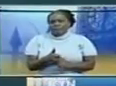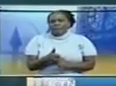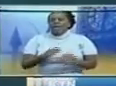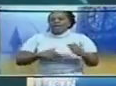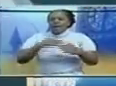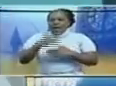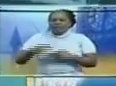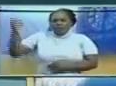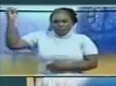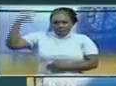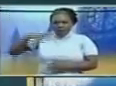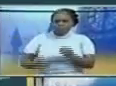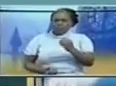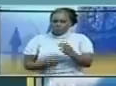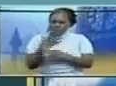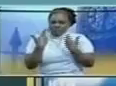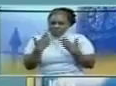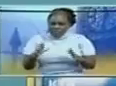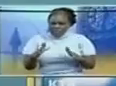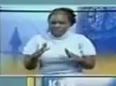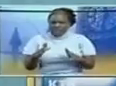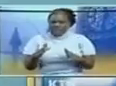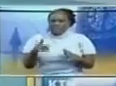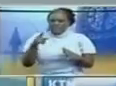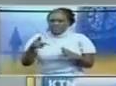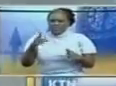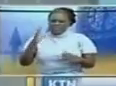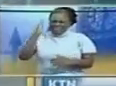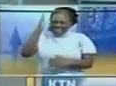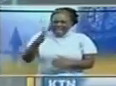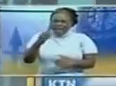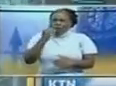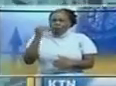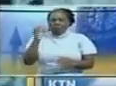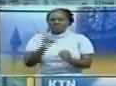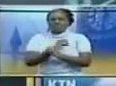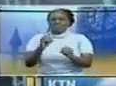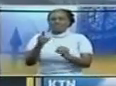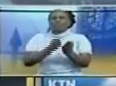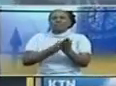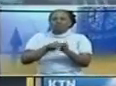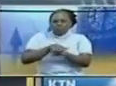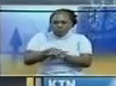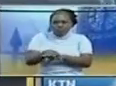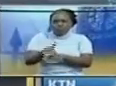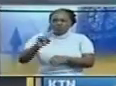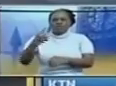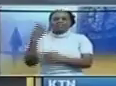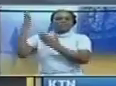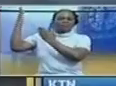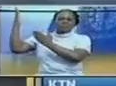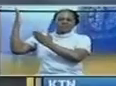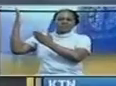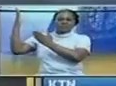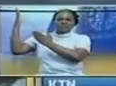After electricity is produced at the powerhouse, it does not come to our homes immediately. It flows here fast. At